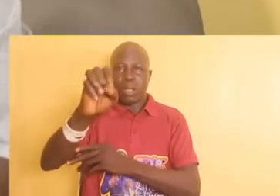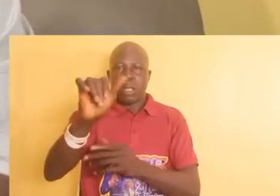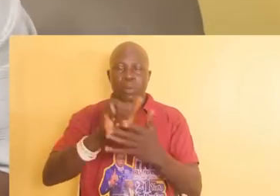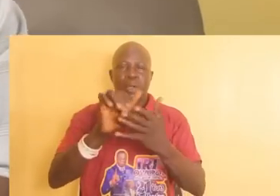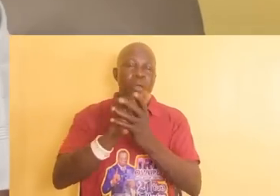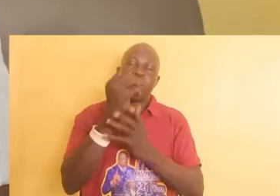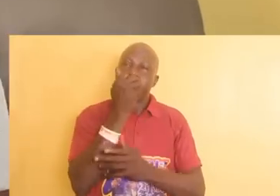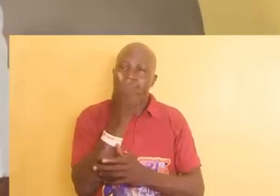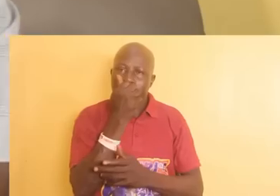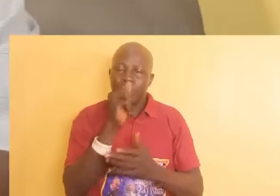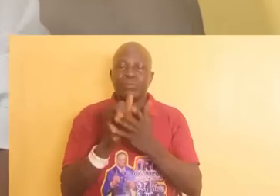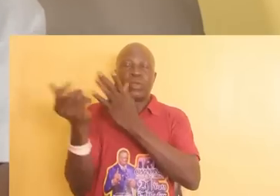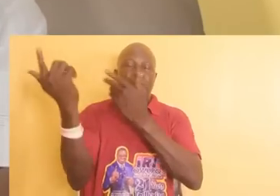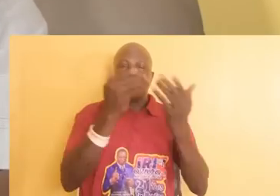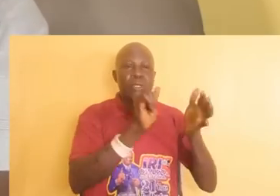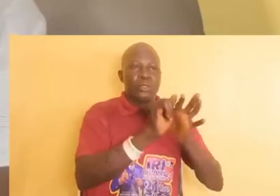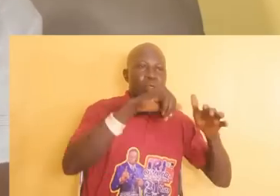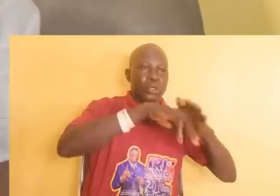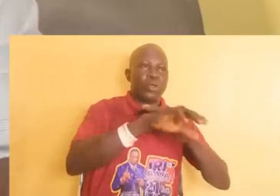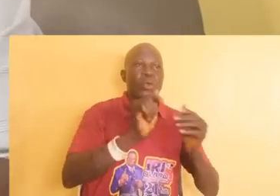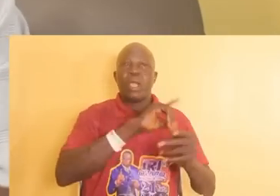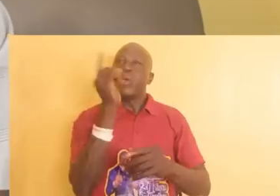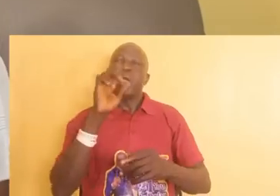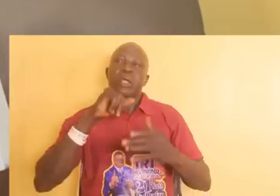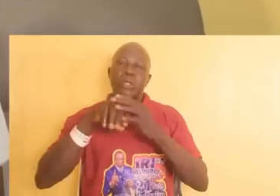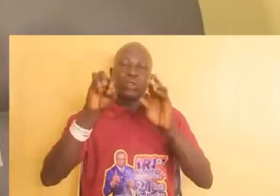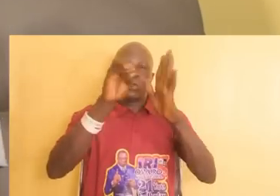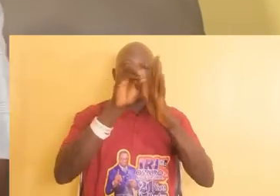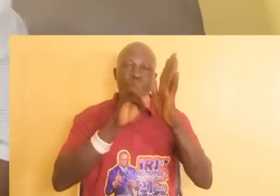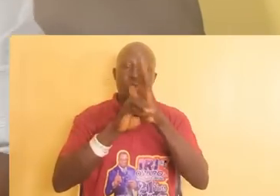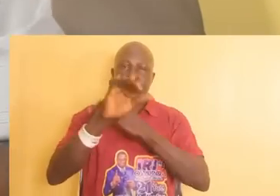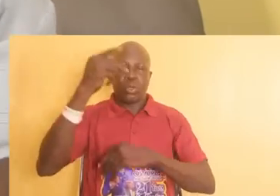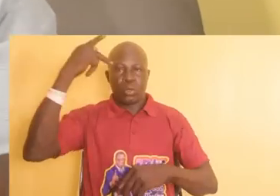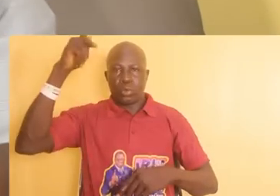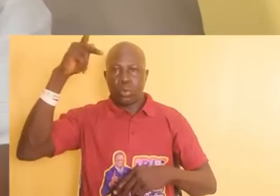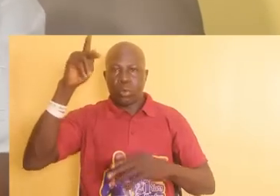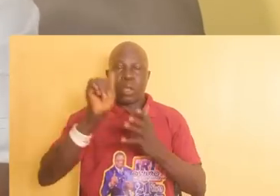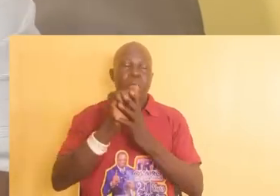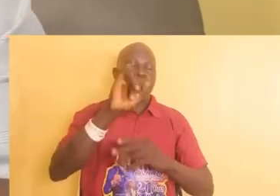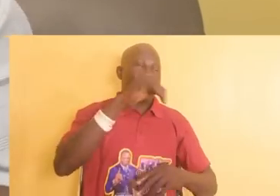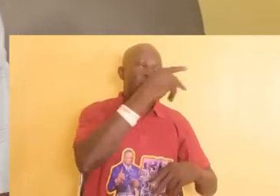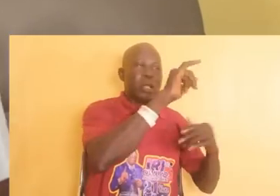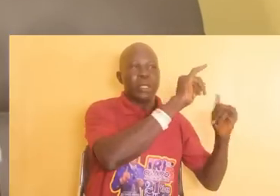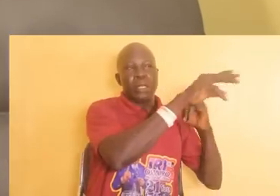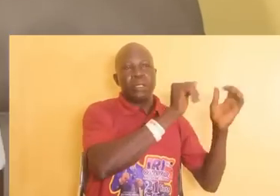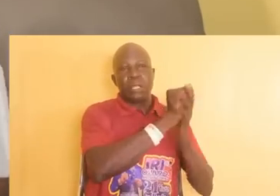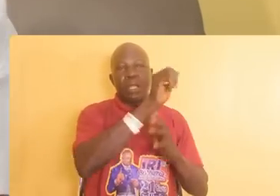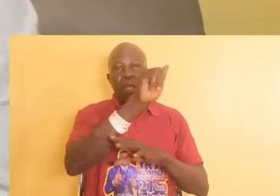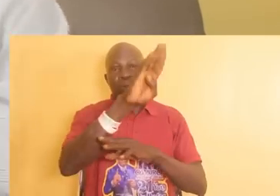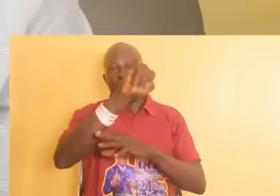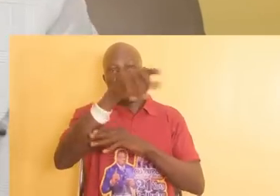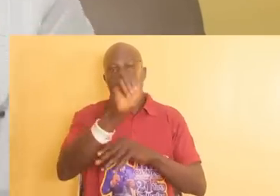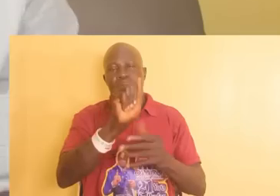name of jesus o ma ri anugba amen to ba wa lo sogbo divine sogbo o wa ni lori ilori o wa lesha ilesha o wa labuja